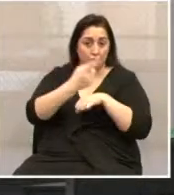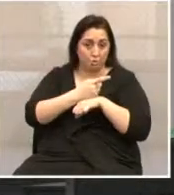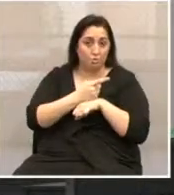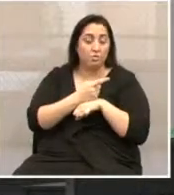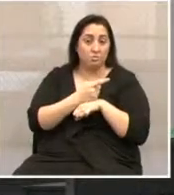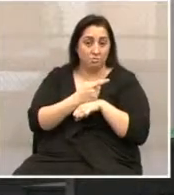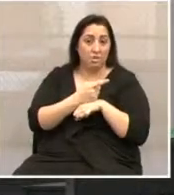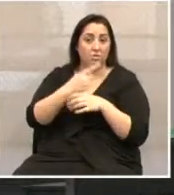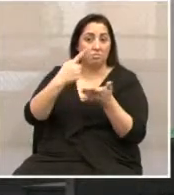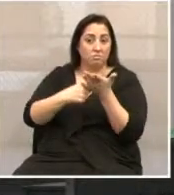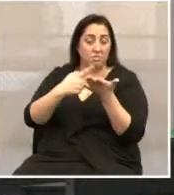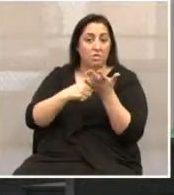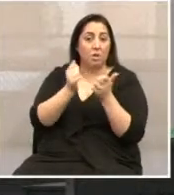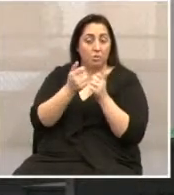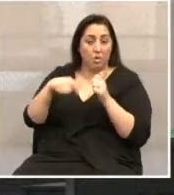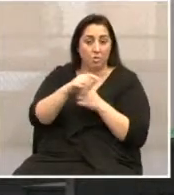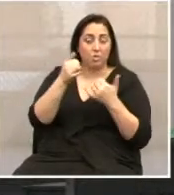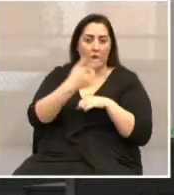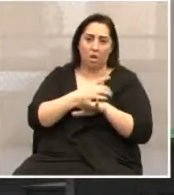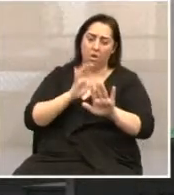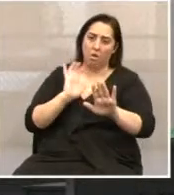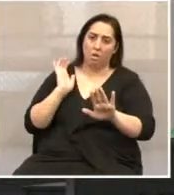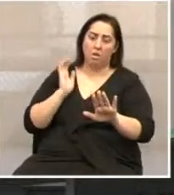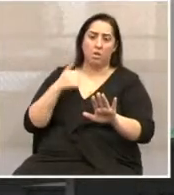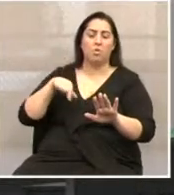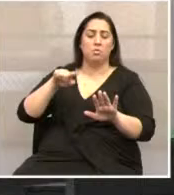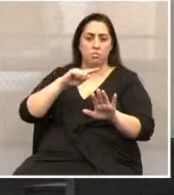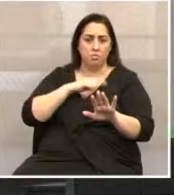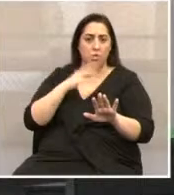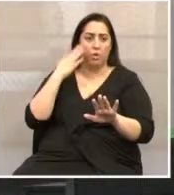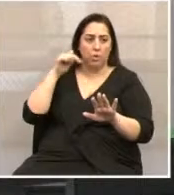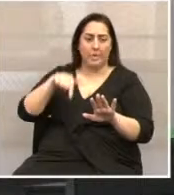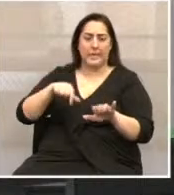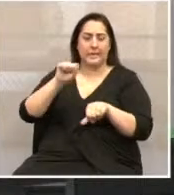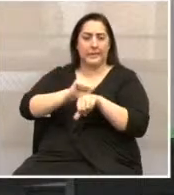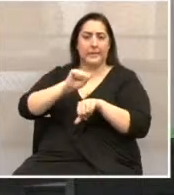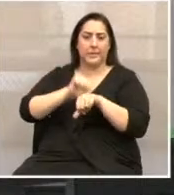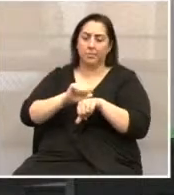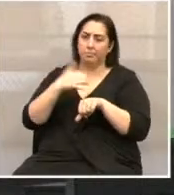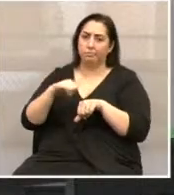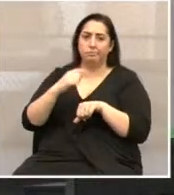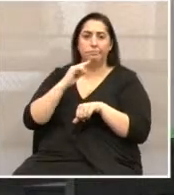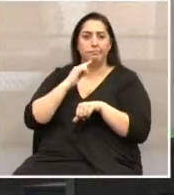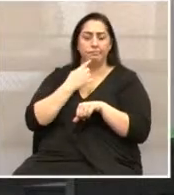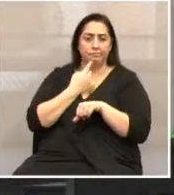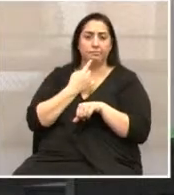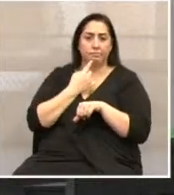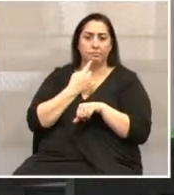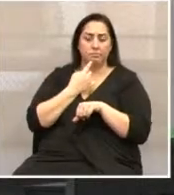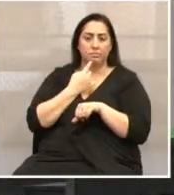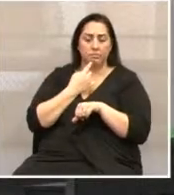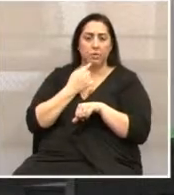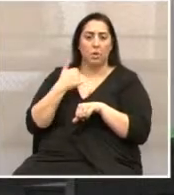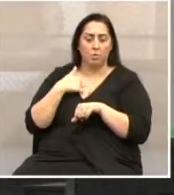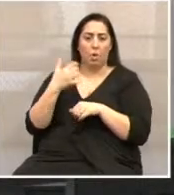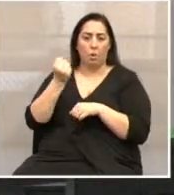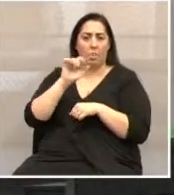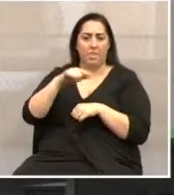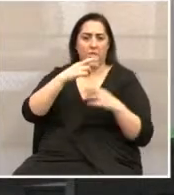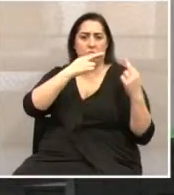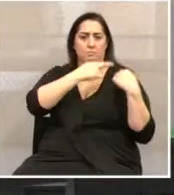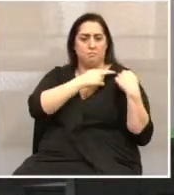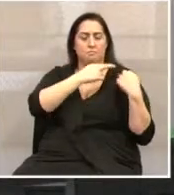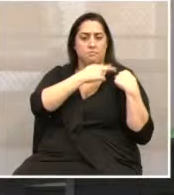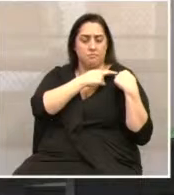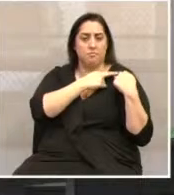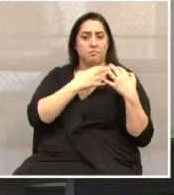words to you. We take our job very seriously. Those of us who sit at this end of the table, we take this very seriously. And this